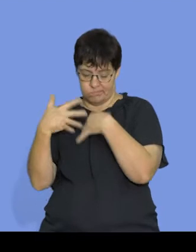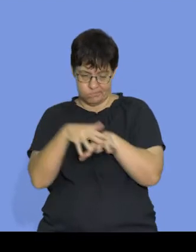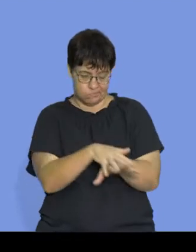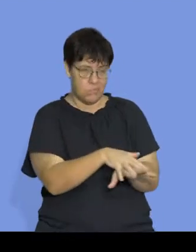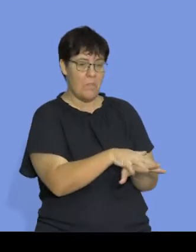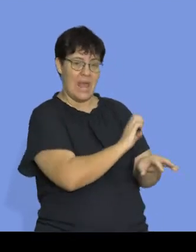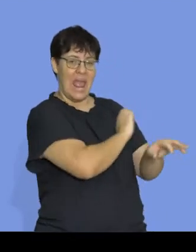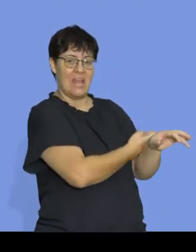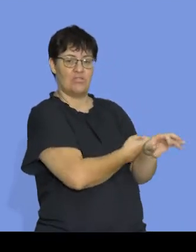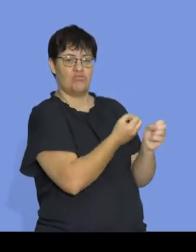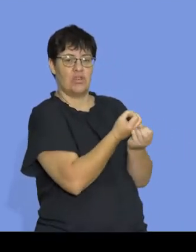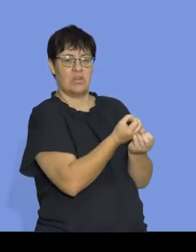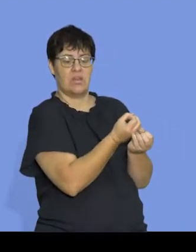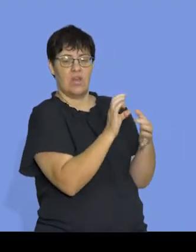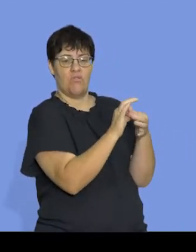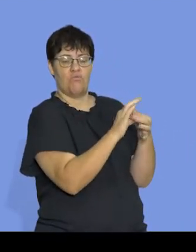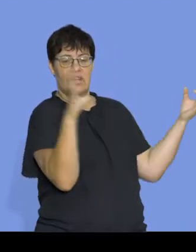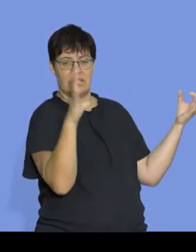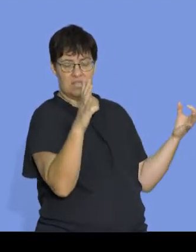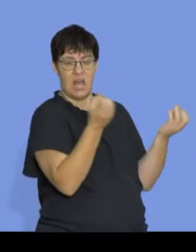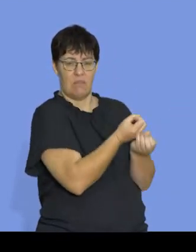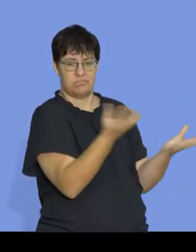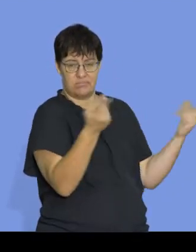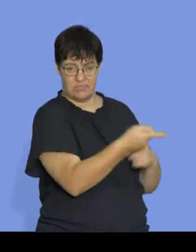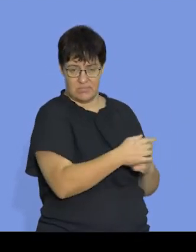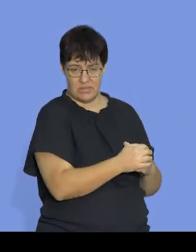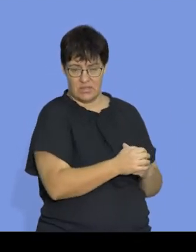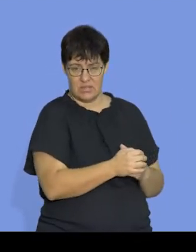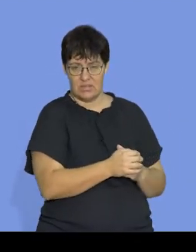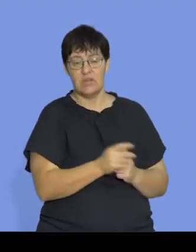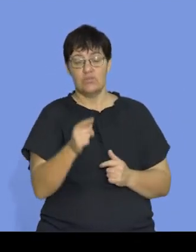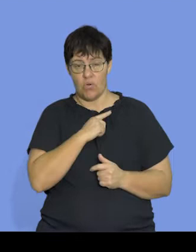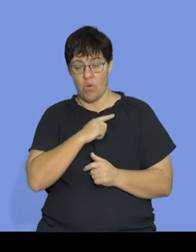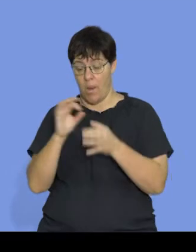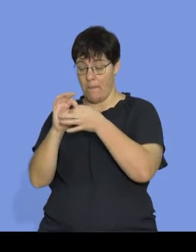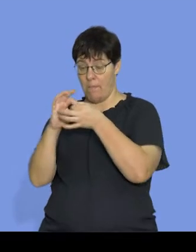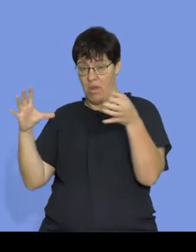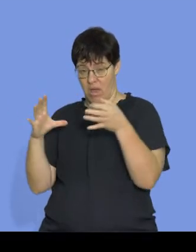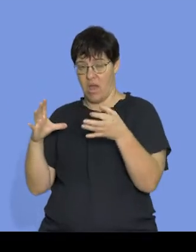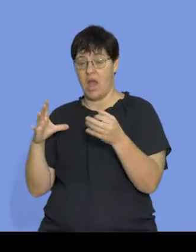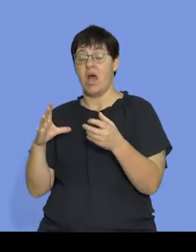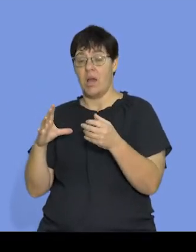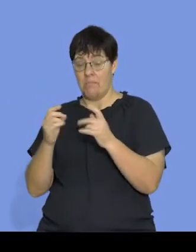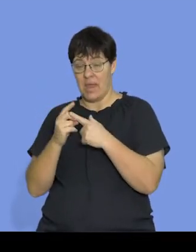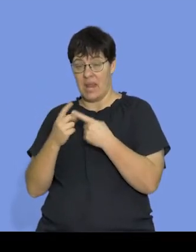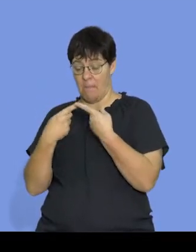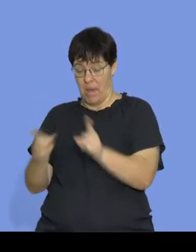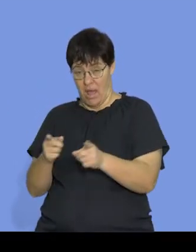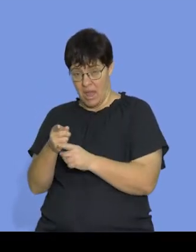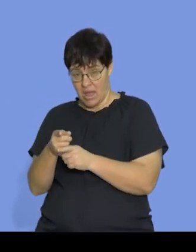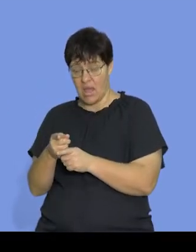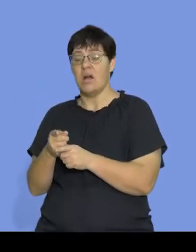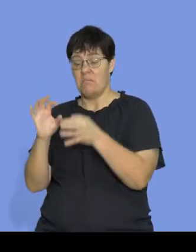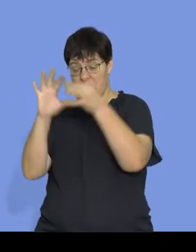when bonds are actually broken, energy is absorbed. That's the main idea. So to break existing bonds in the